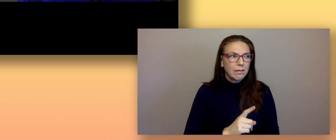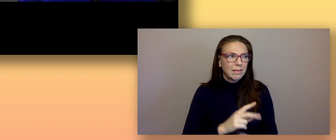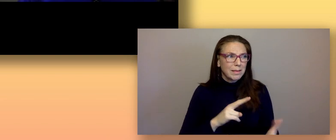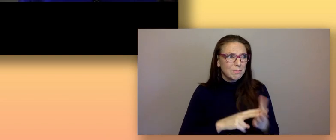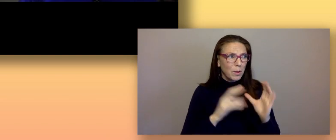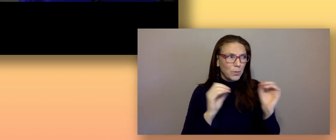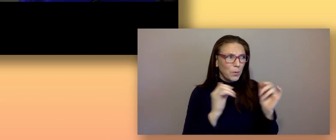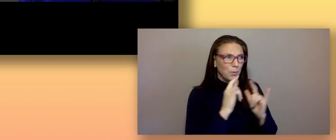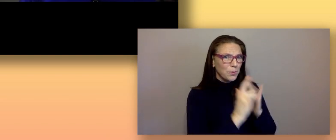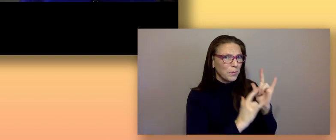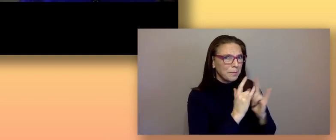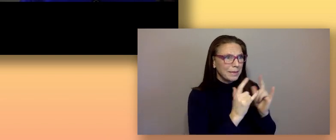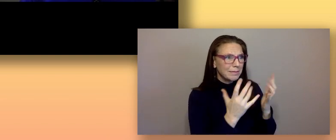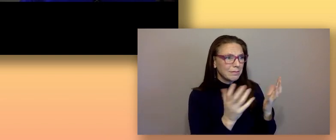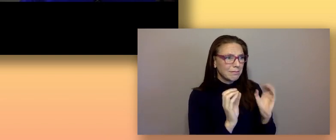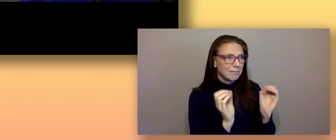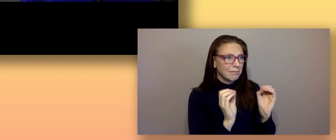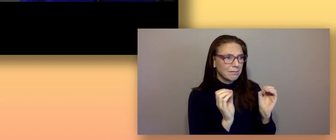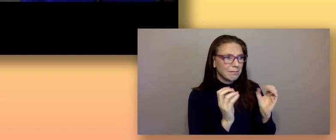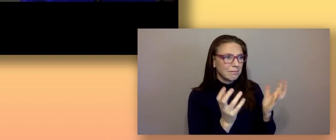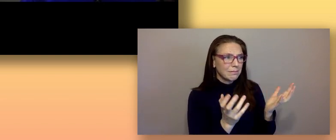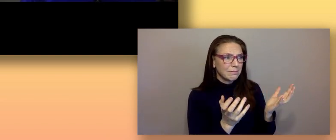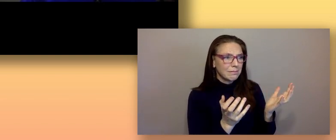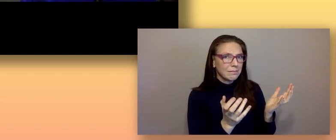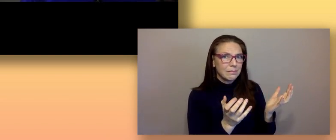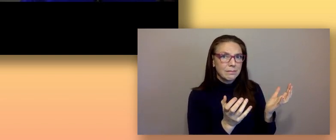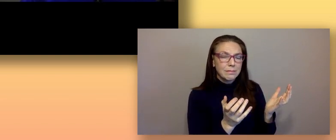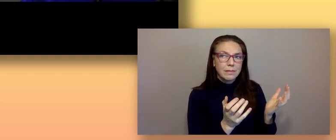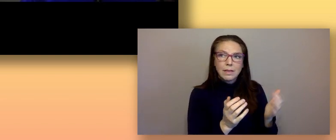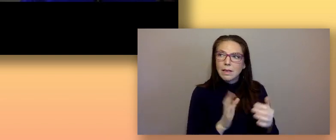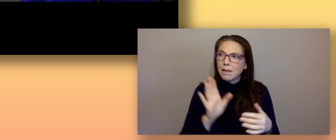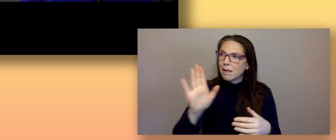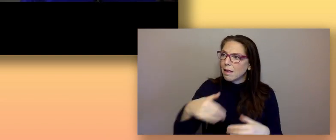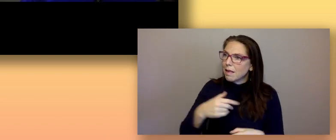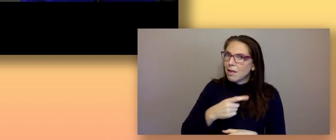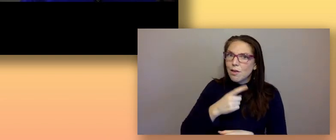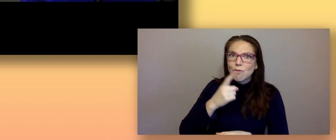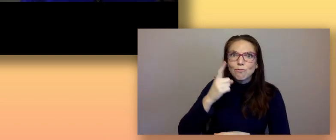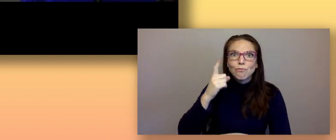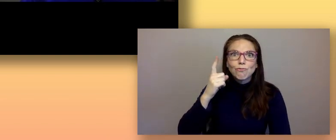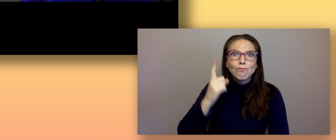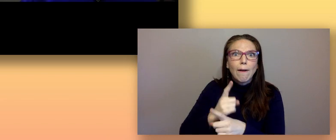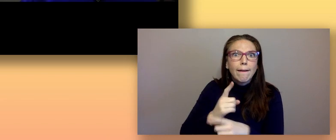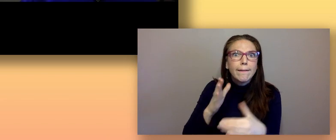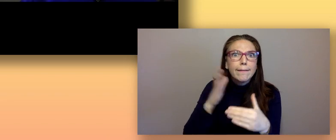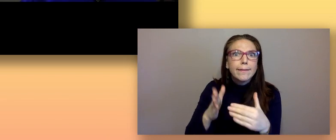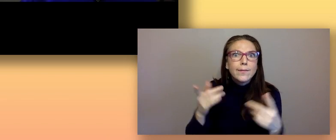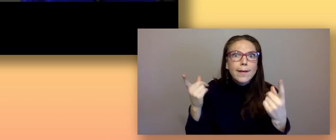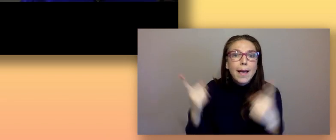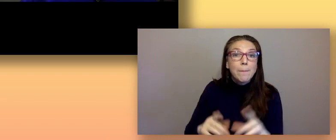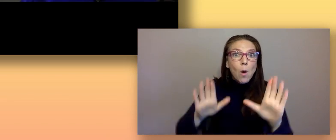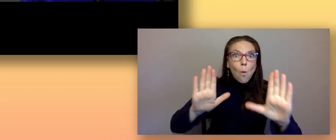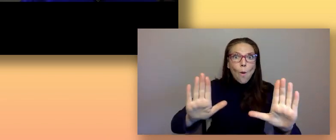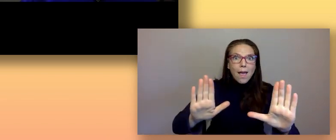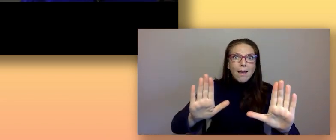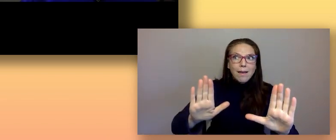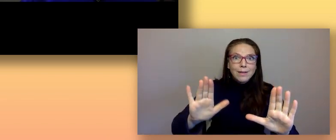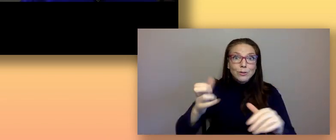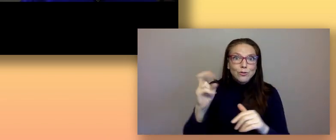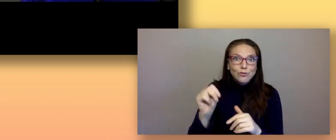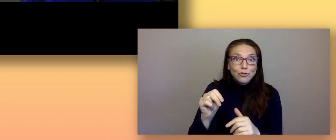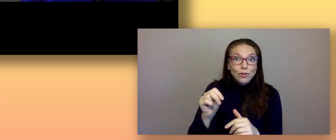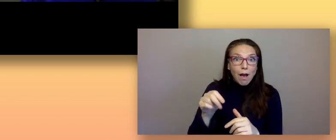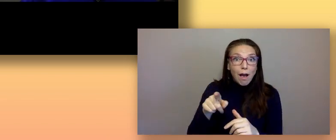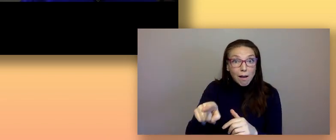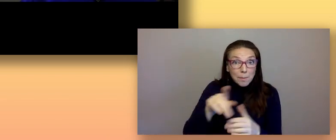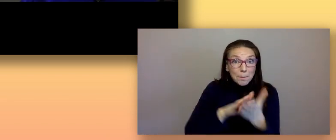anything romantic with each other. You're right. We didn't. Wait, John, you